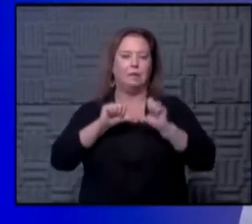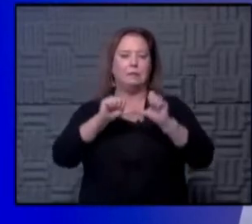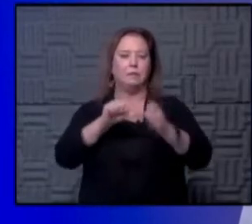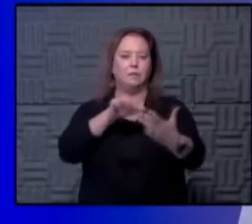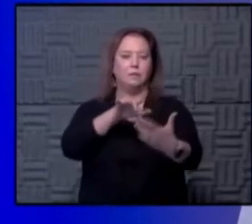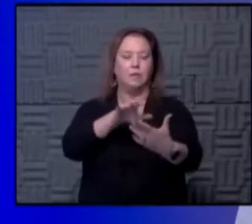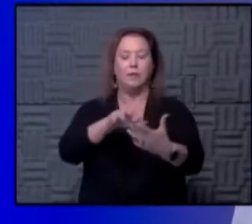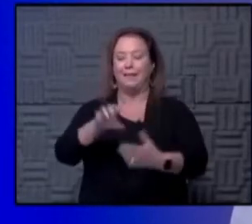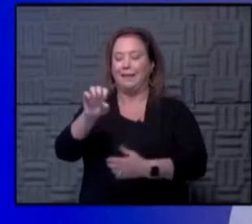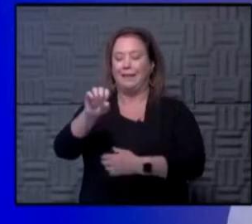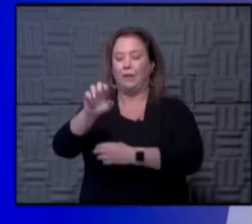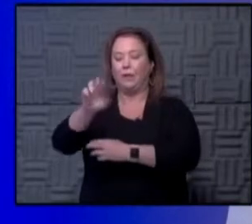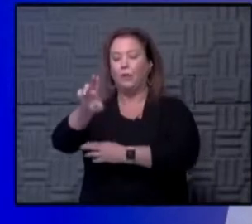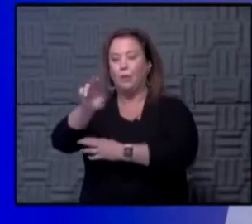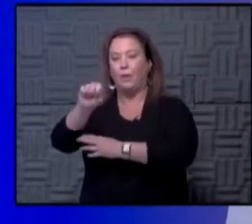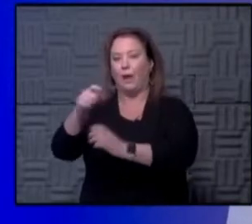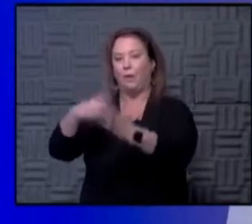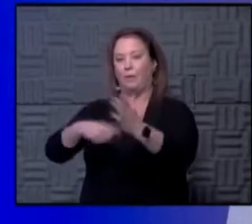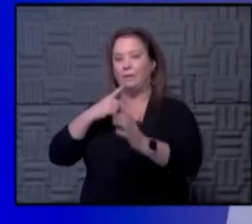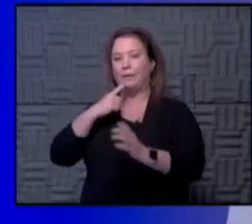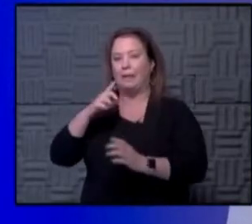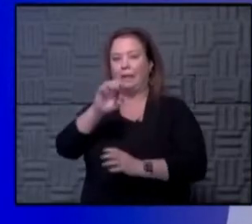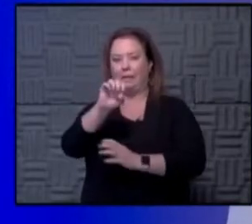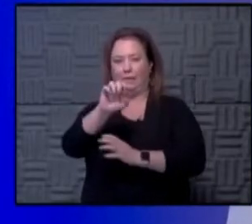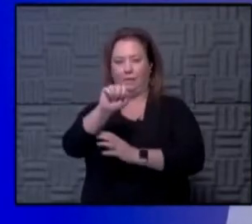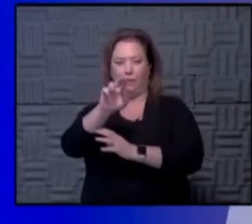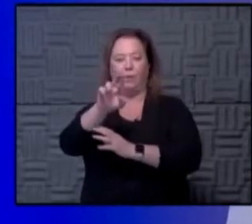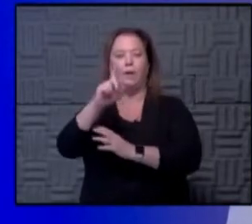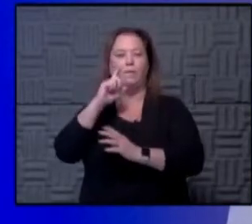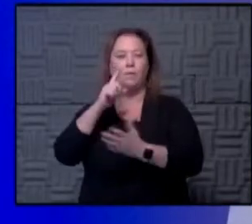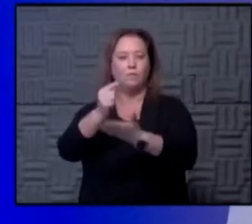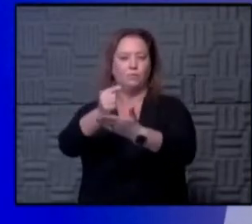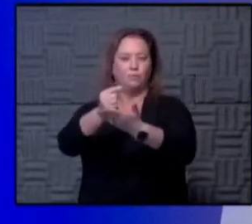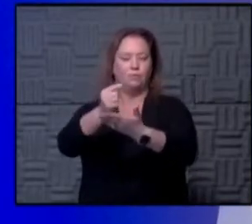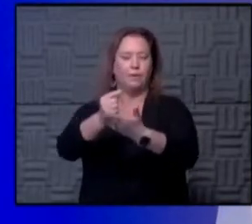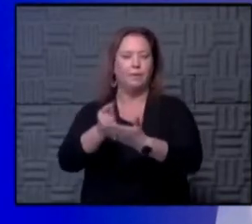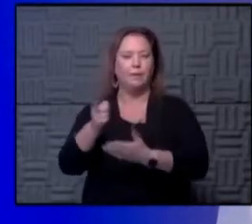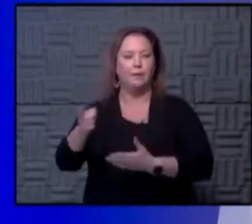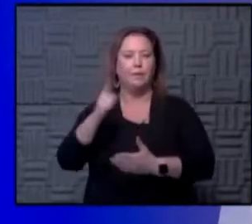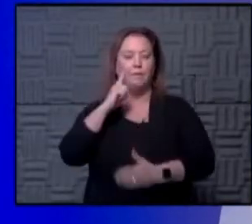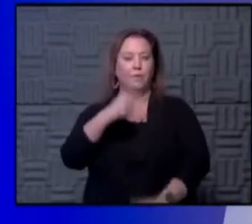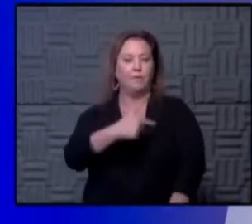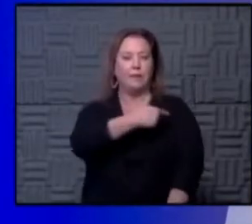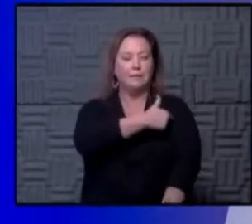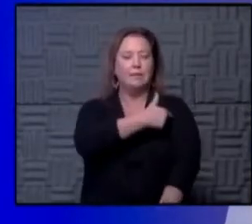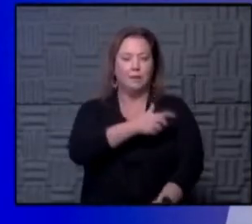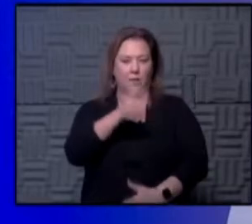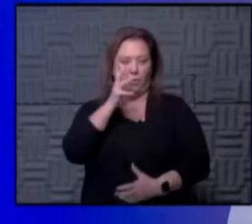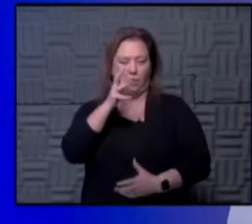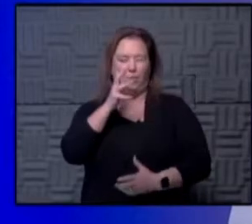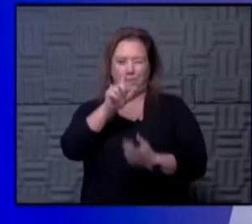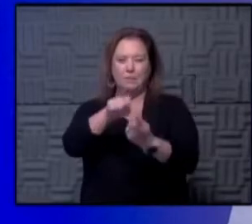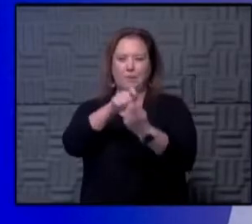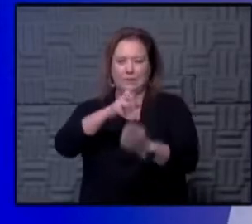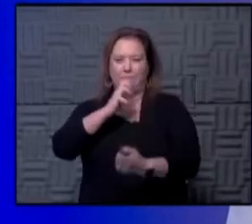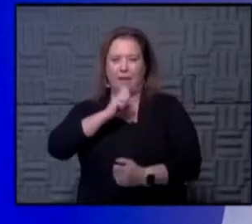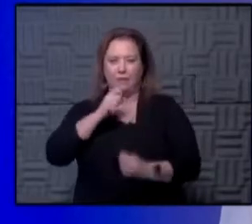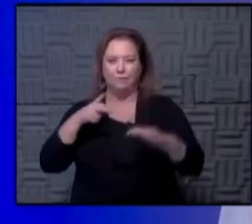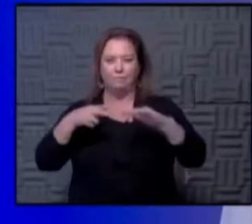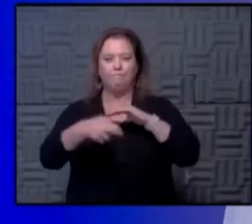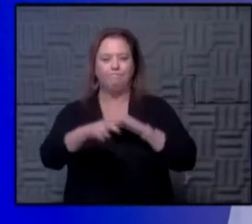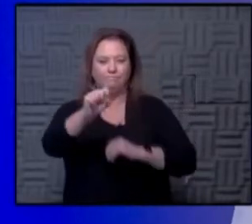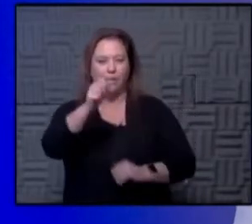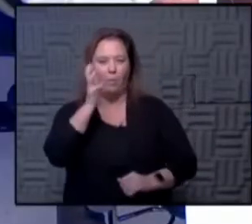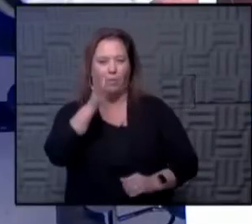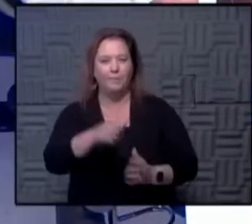see what is in the EUA. But we know that for those EUAs, for treatment, for vaccination, there will be specific age cutoffs.